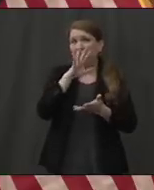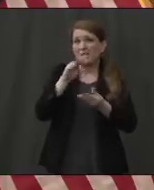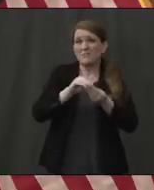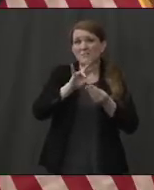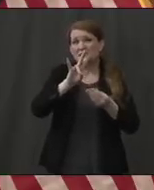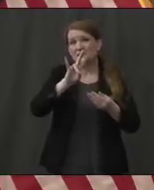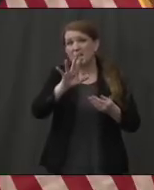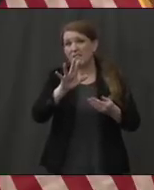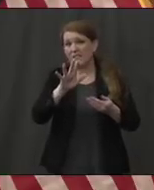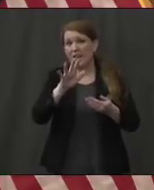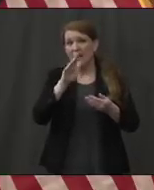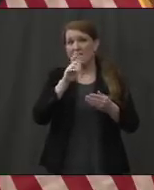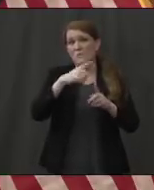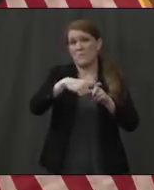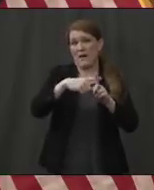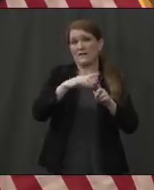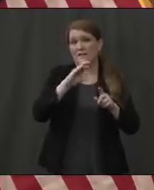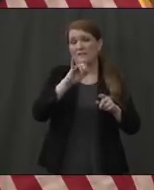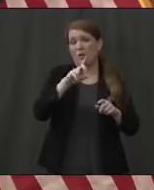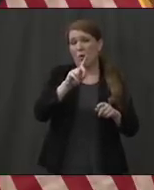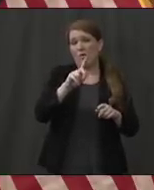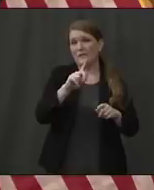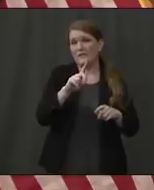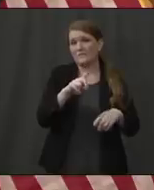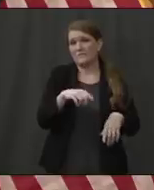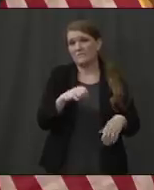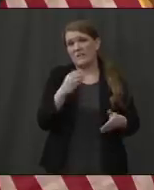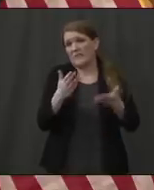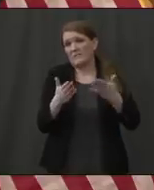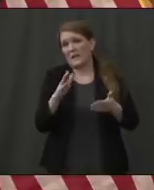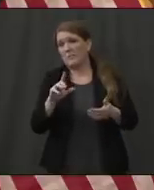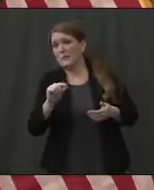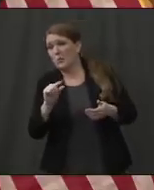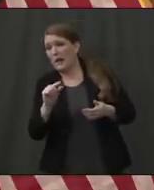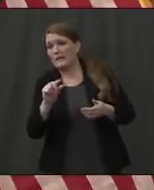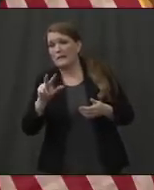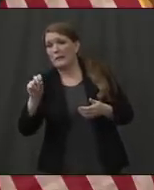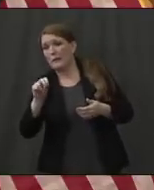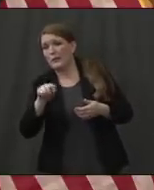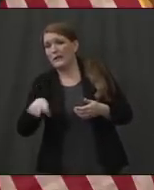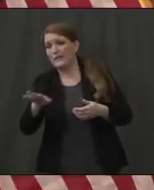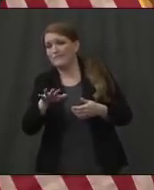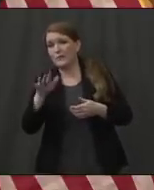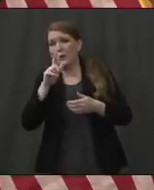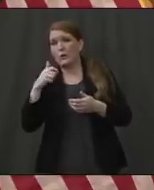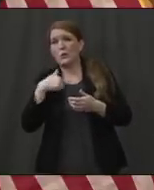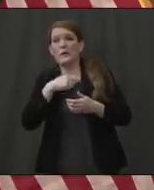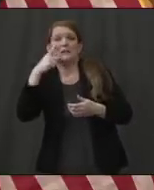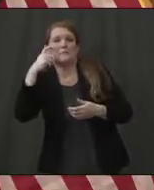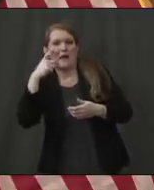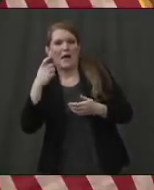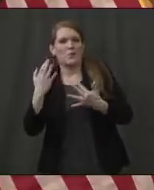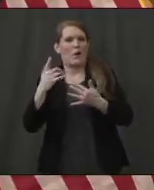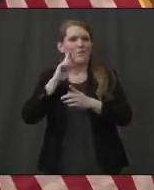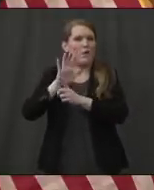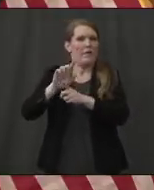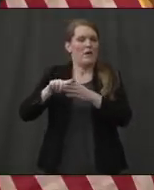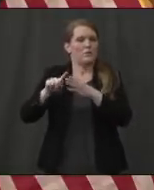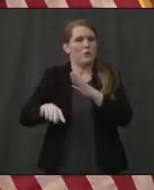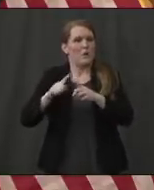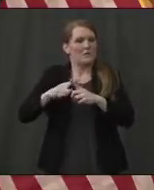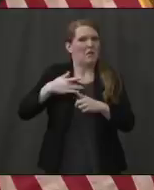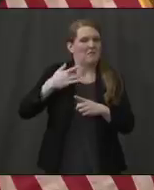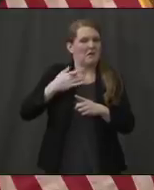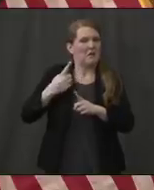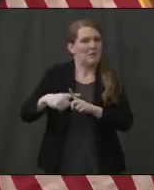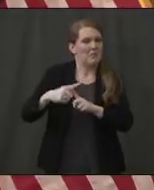COVID-infected patients and probably several dozen patients under investigation, people who might have it but were awaiting test results. I